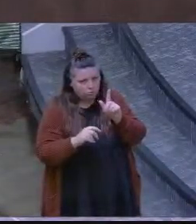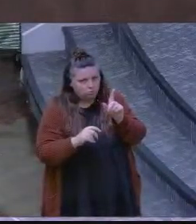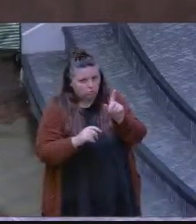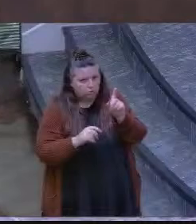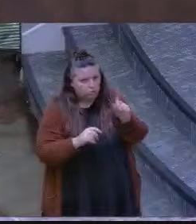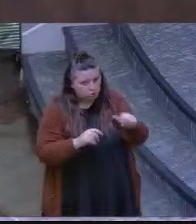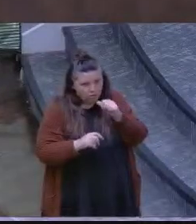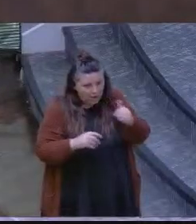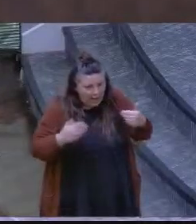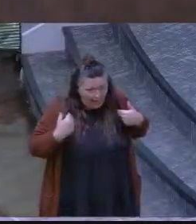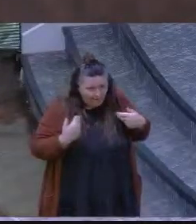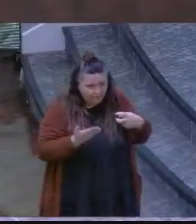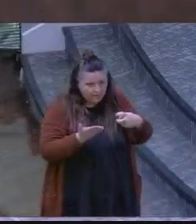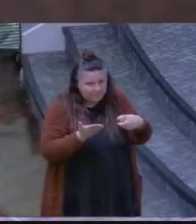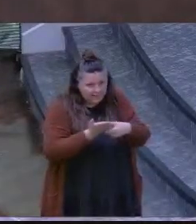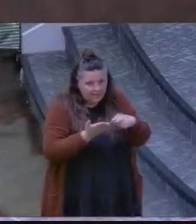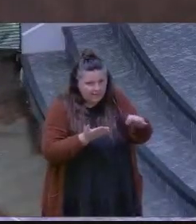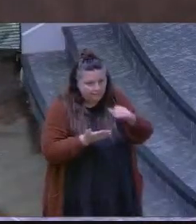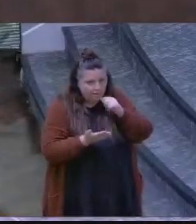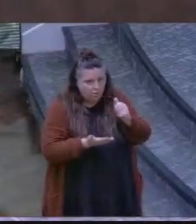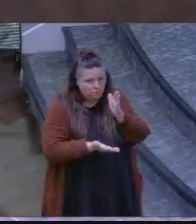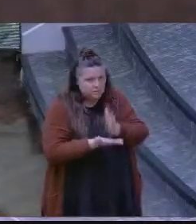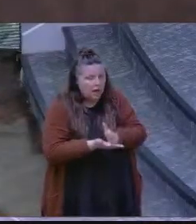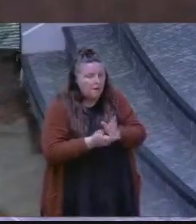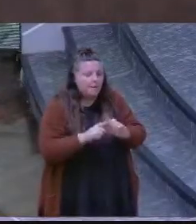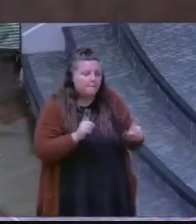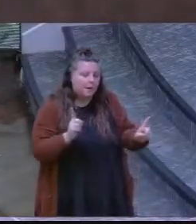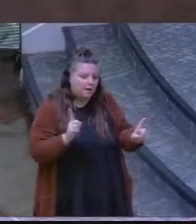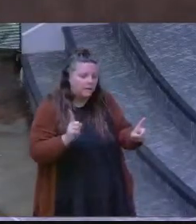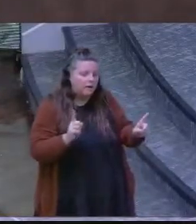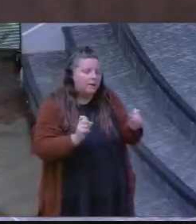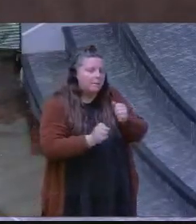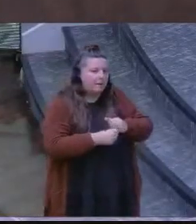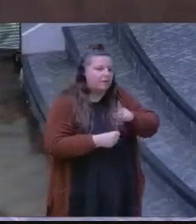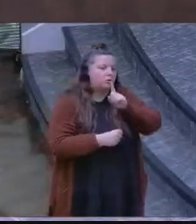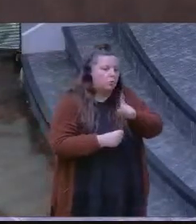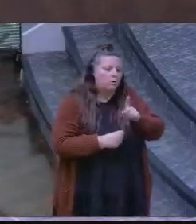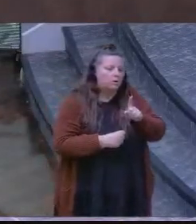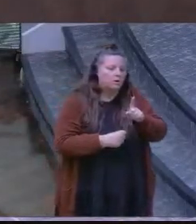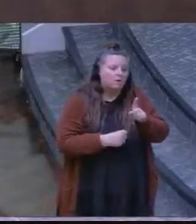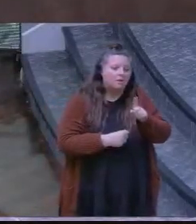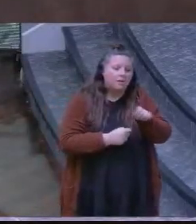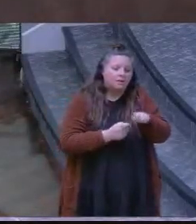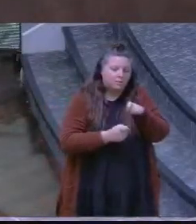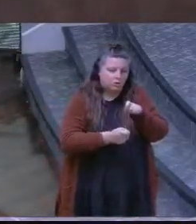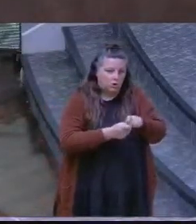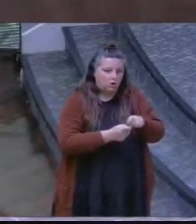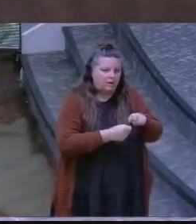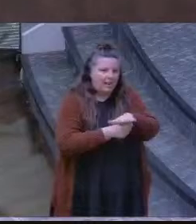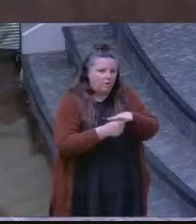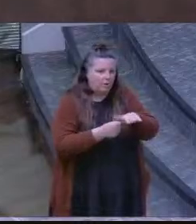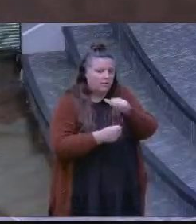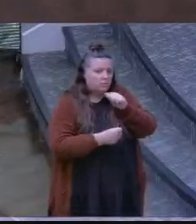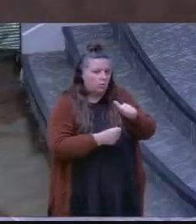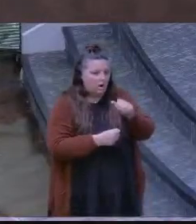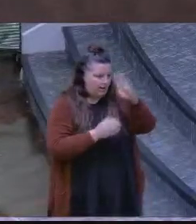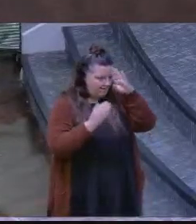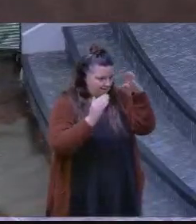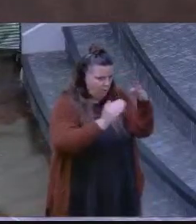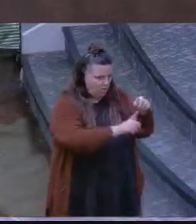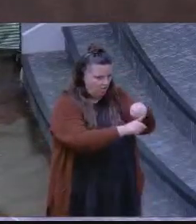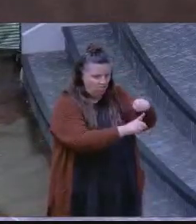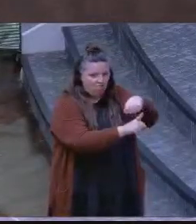saying. What I'm saying is like being sure that certain areas are not being targeted and being sure that